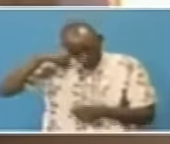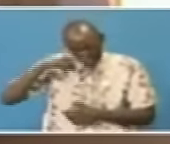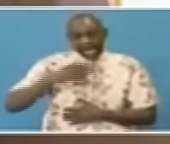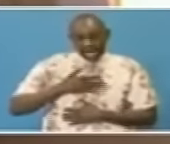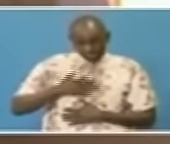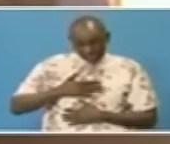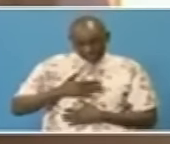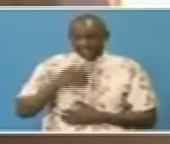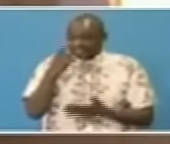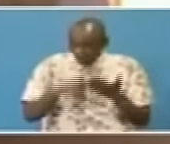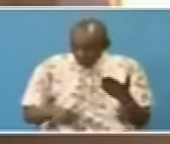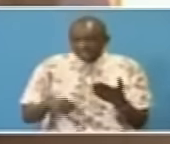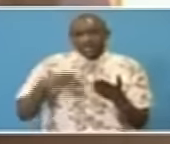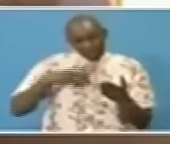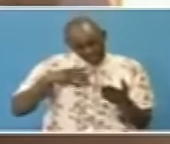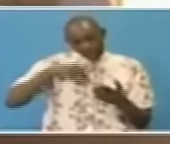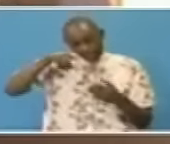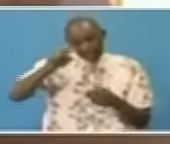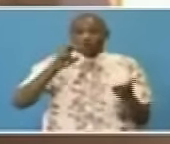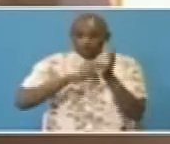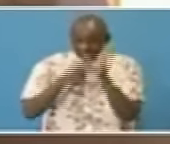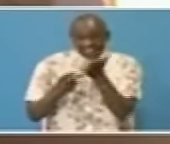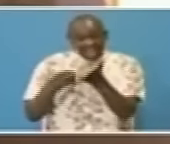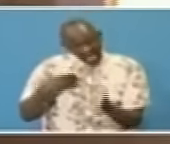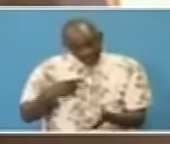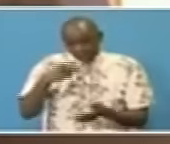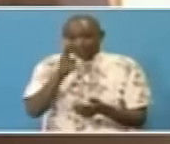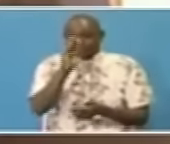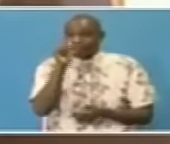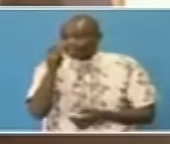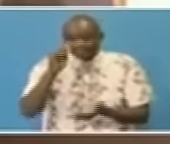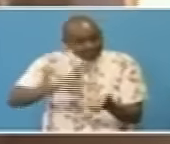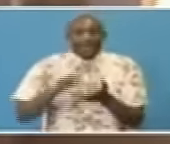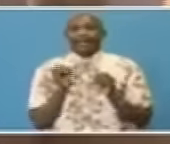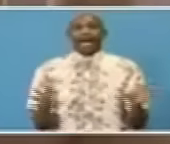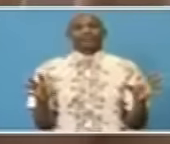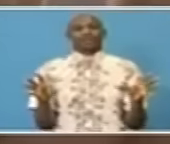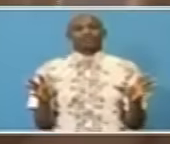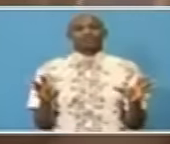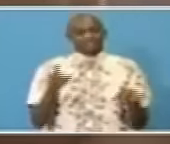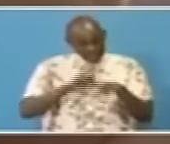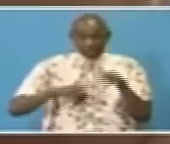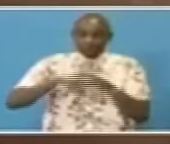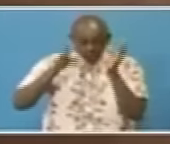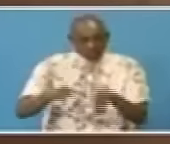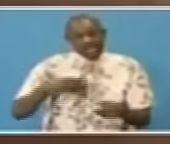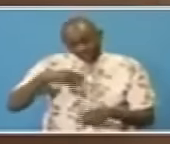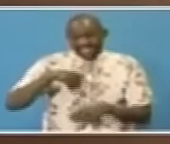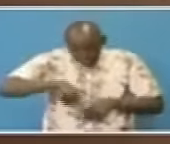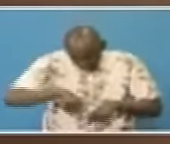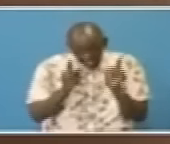policy that will be entrenched in the players' contract effective June as an addendum to their